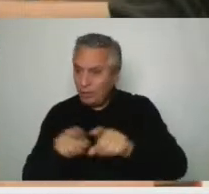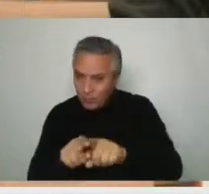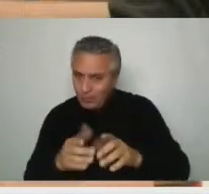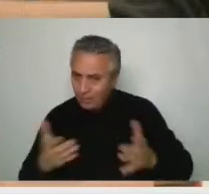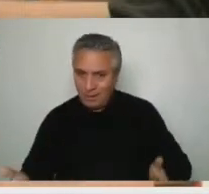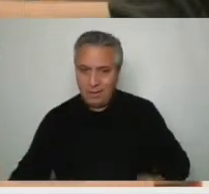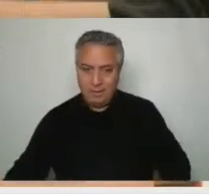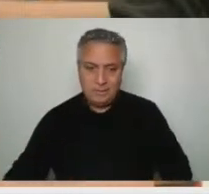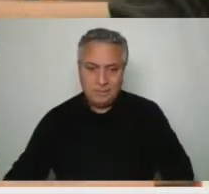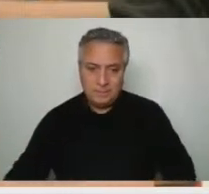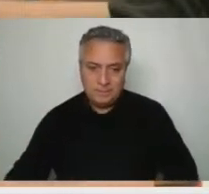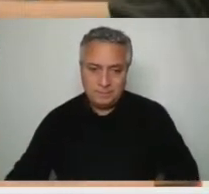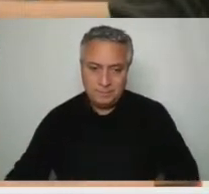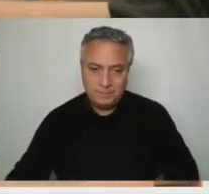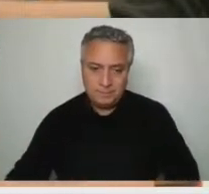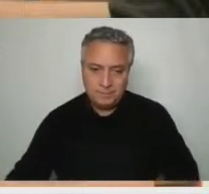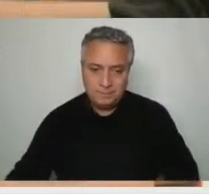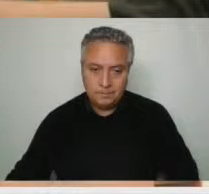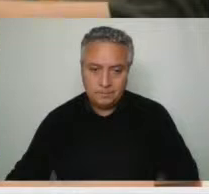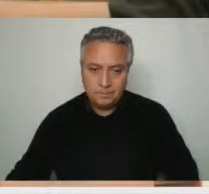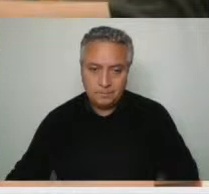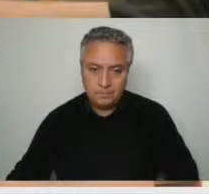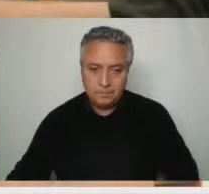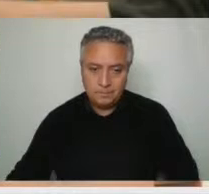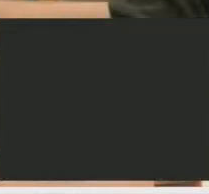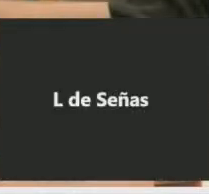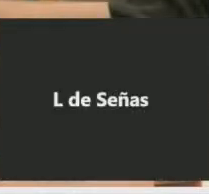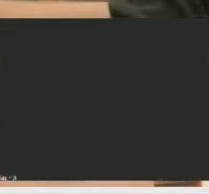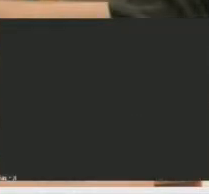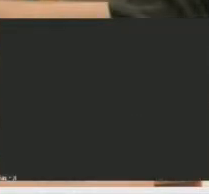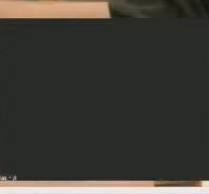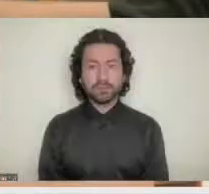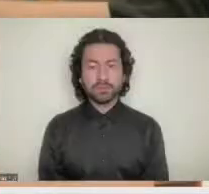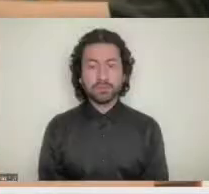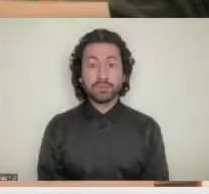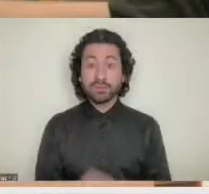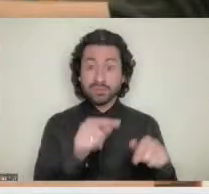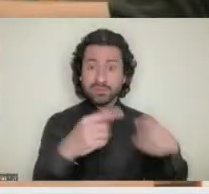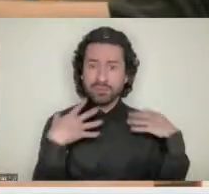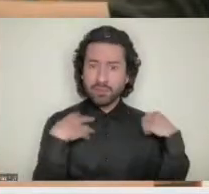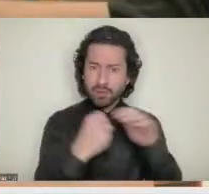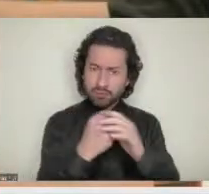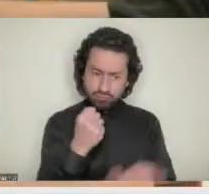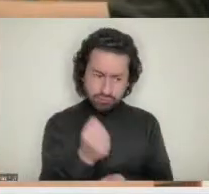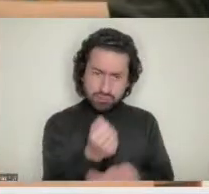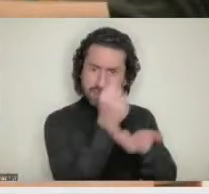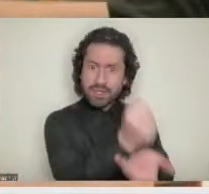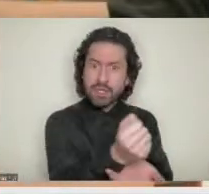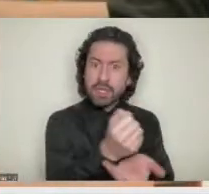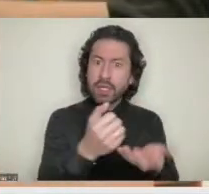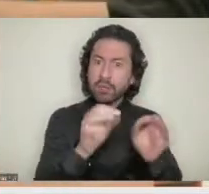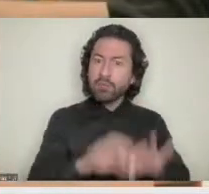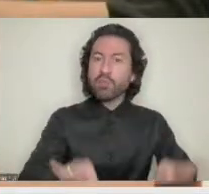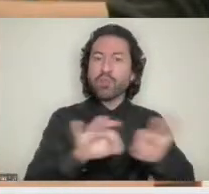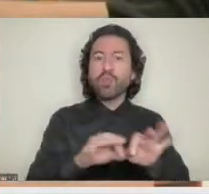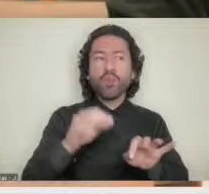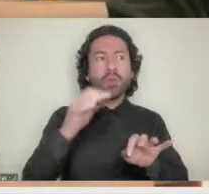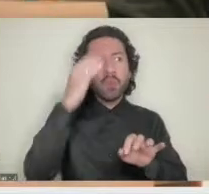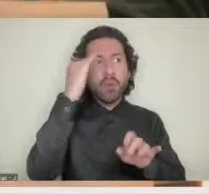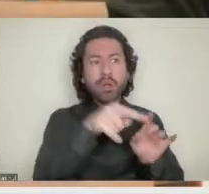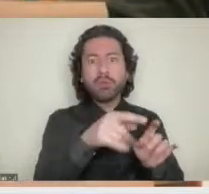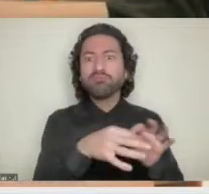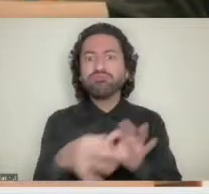many of the speakers have talked about how investments are key. It's key to invest in social determinants of health to